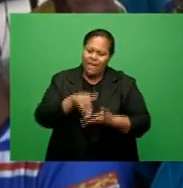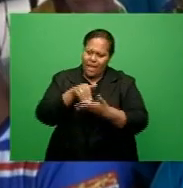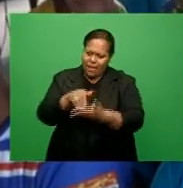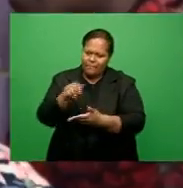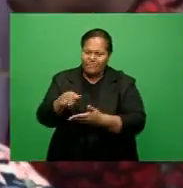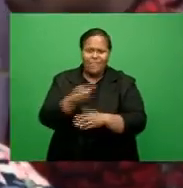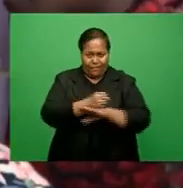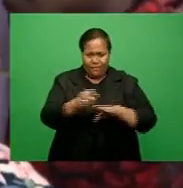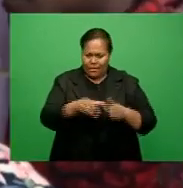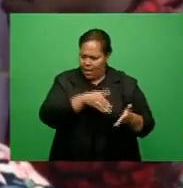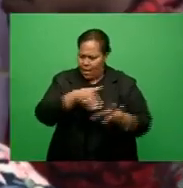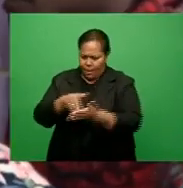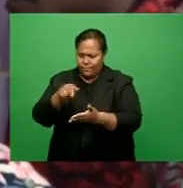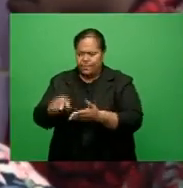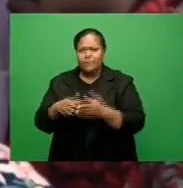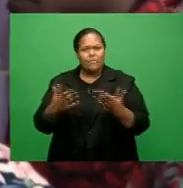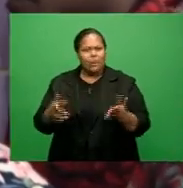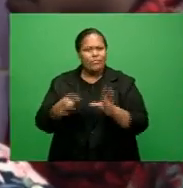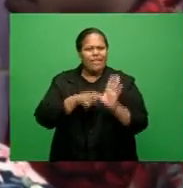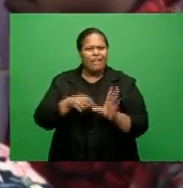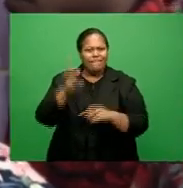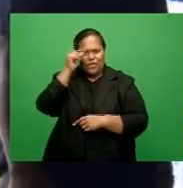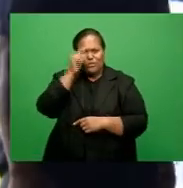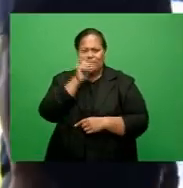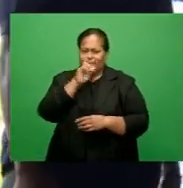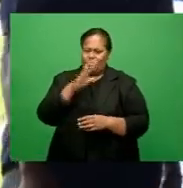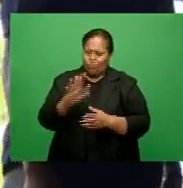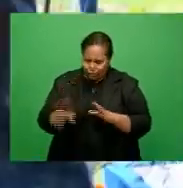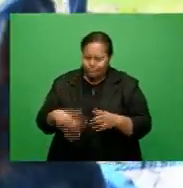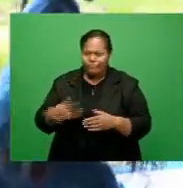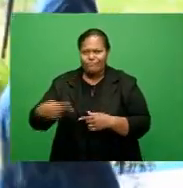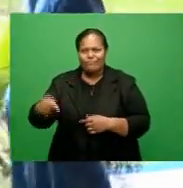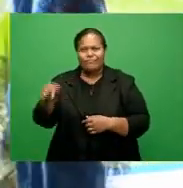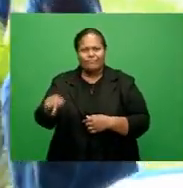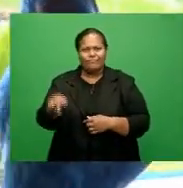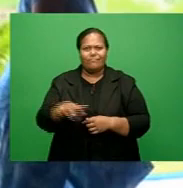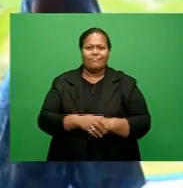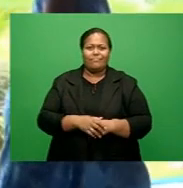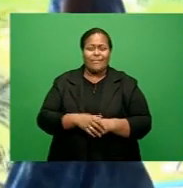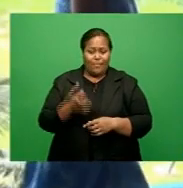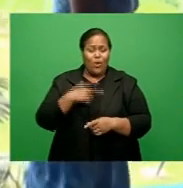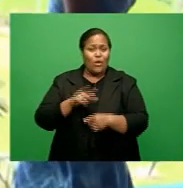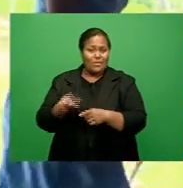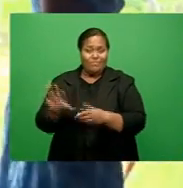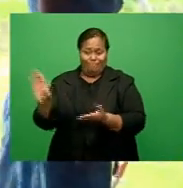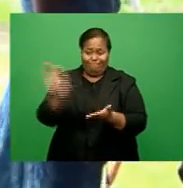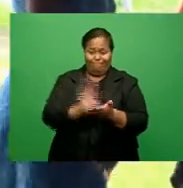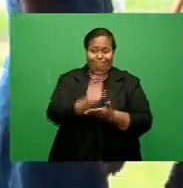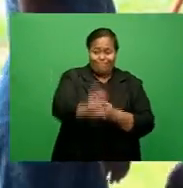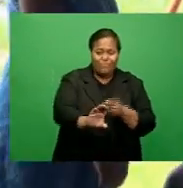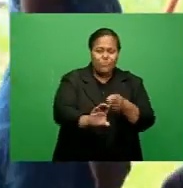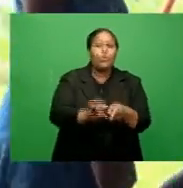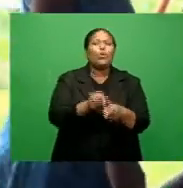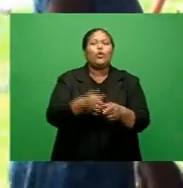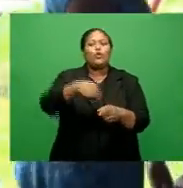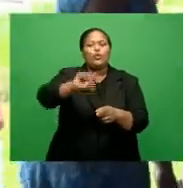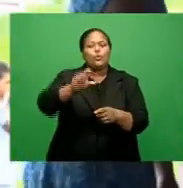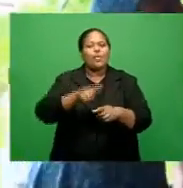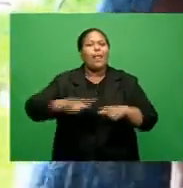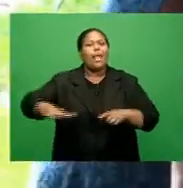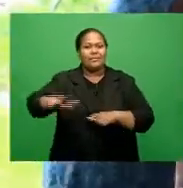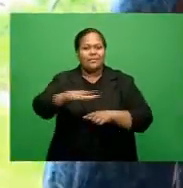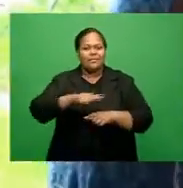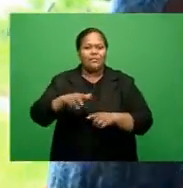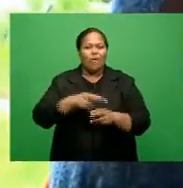sustain themselves in trying times. Bainimarama says the recipients will put land to use and earn income through the sale of the crops they